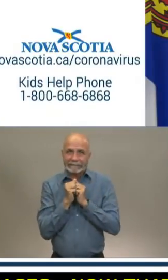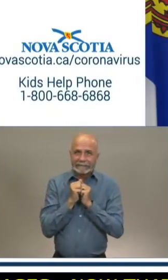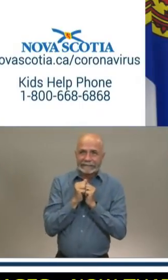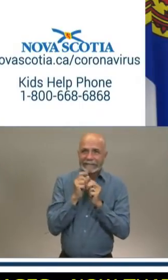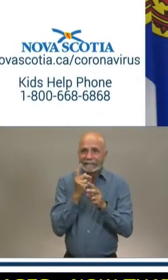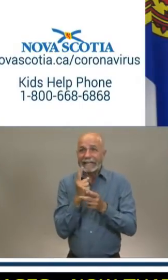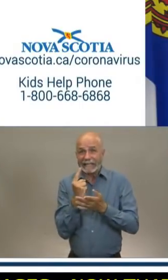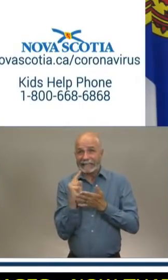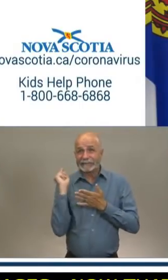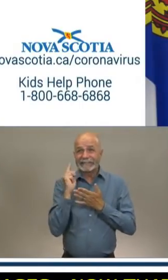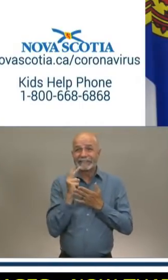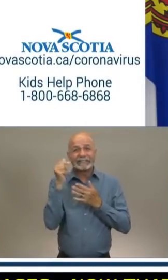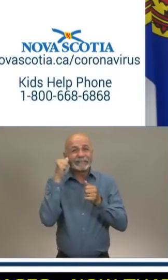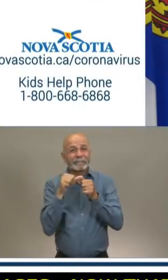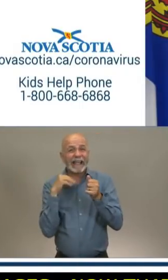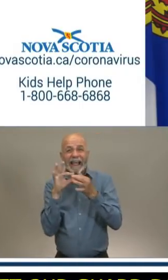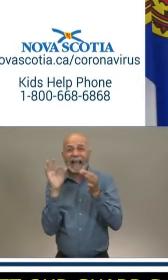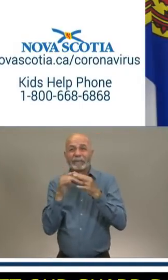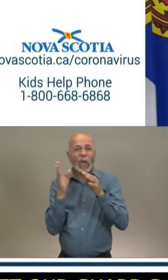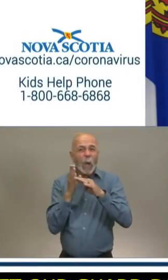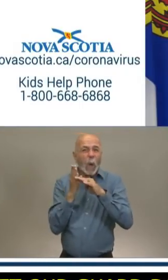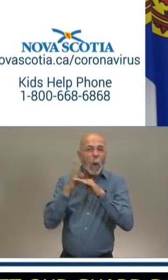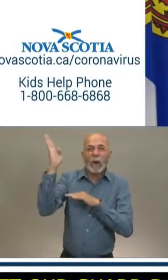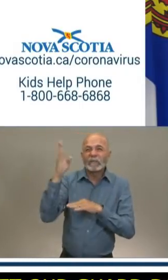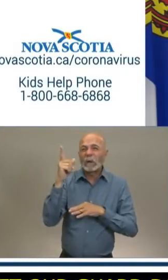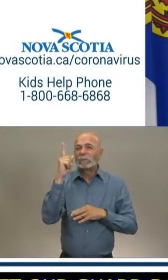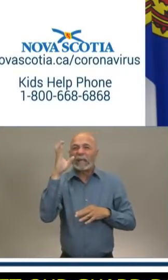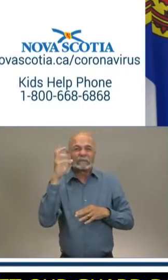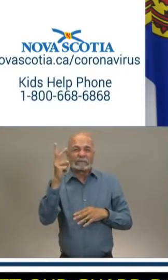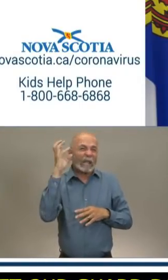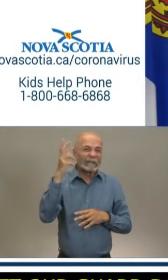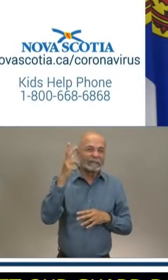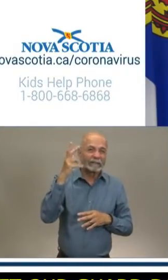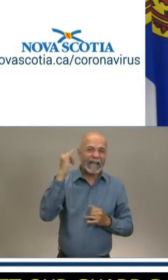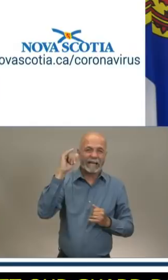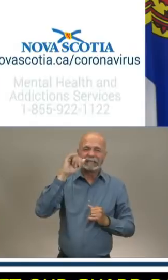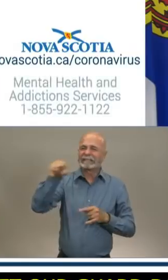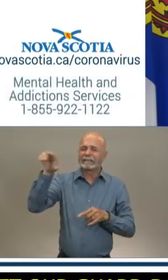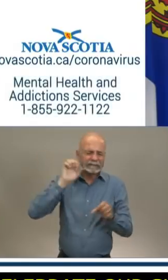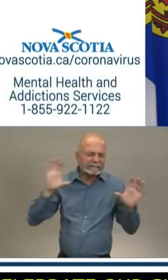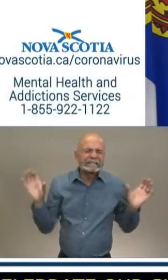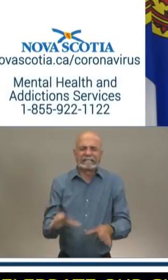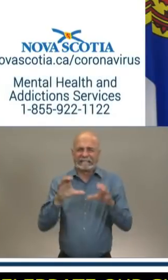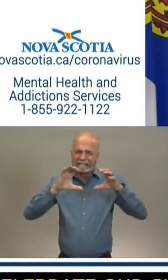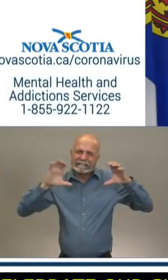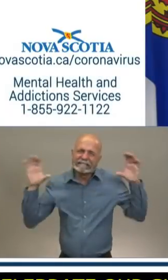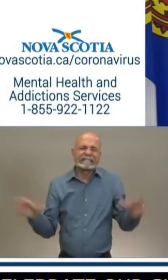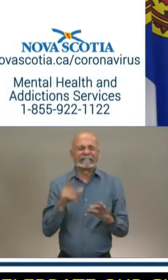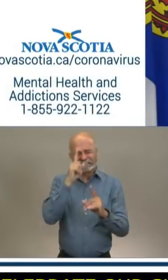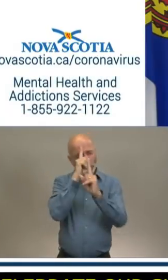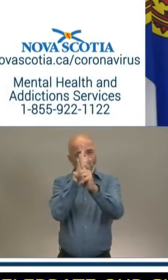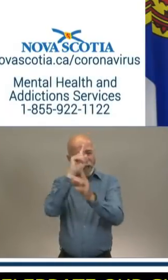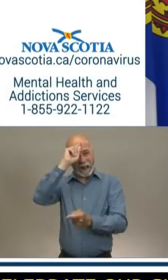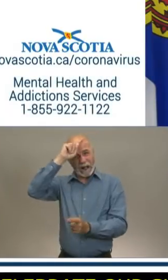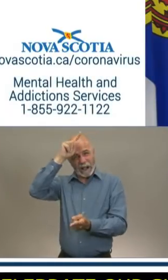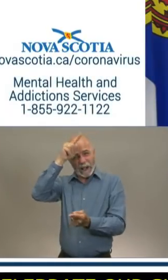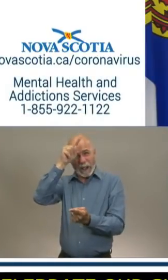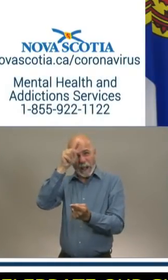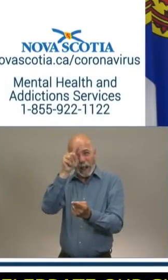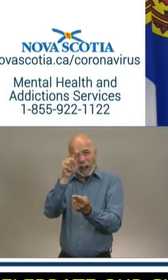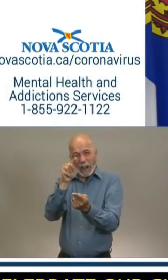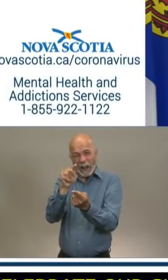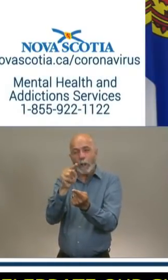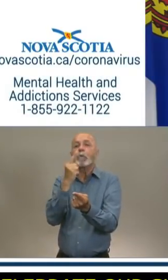reporting triple digits. Through your hard work and sacrifice, we are down to single digits being reported and have reduced community